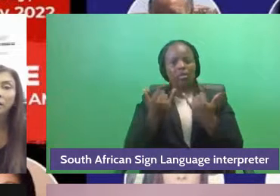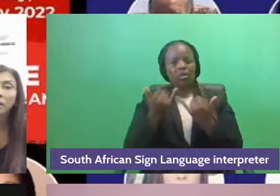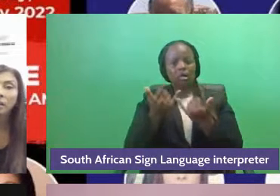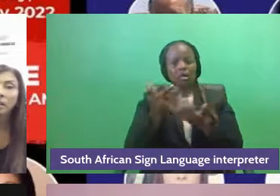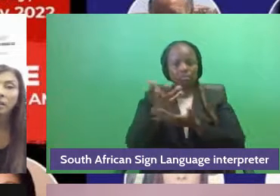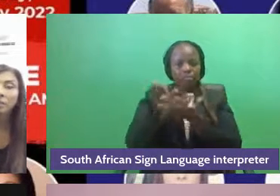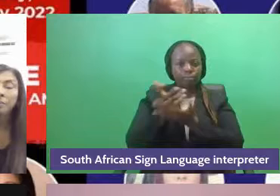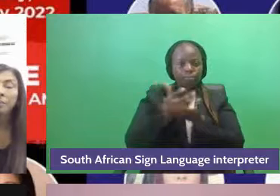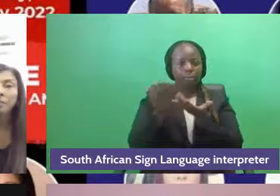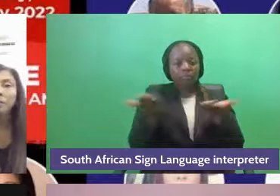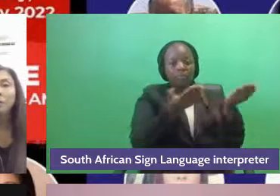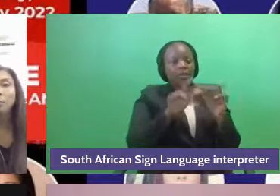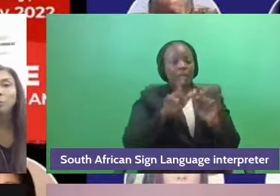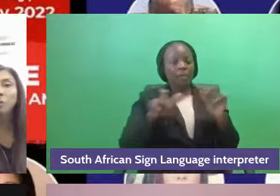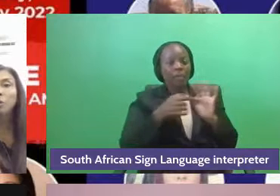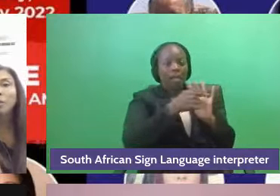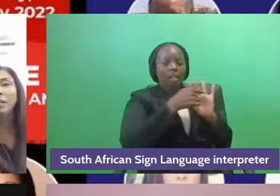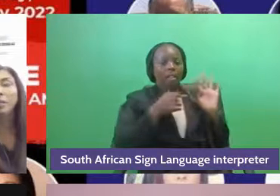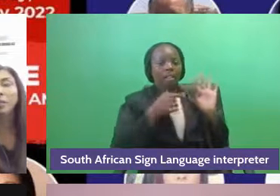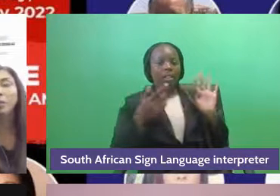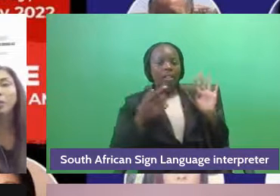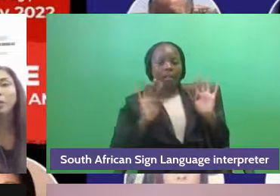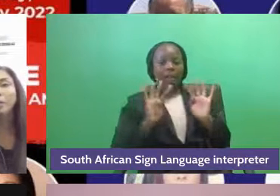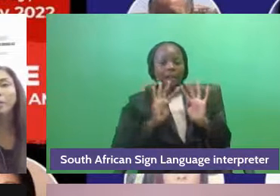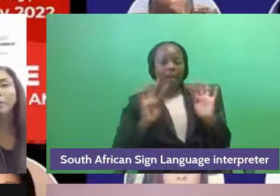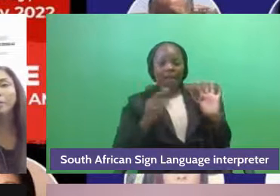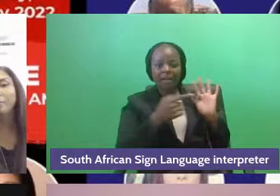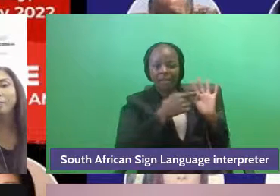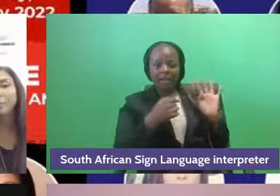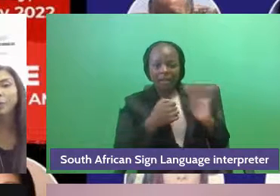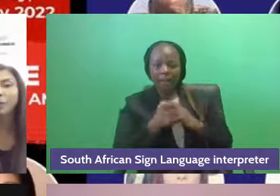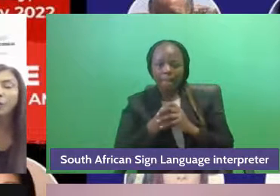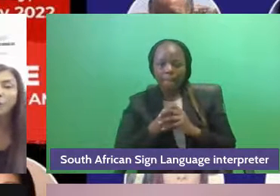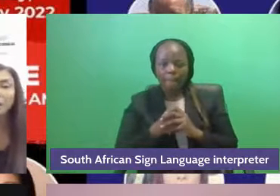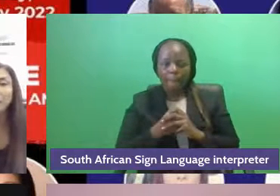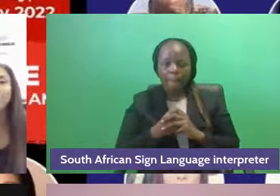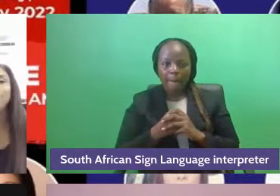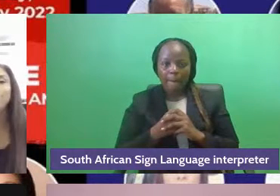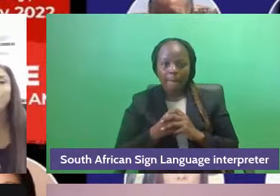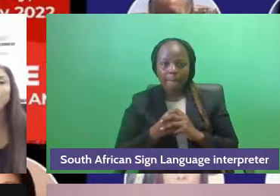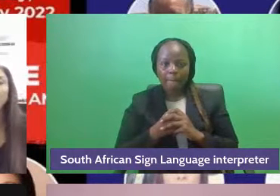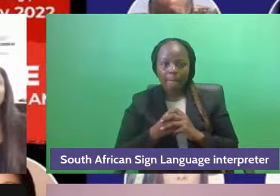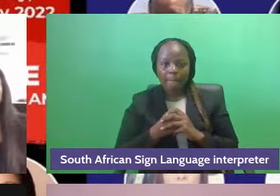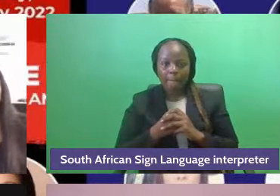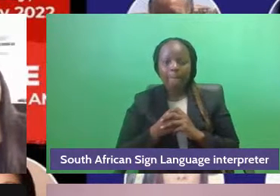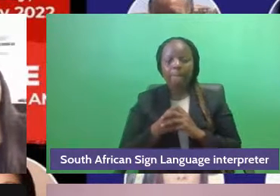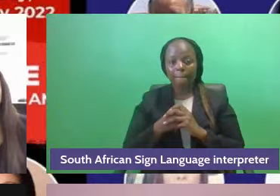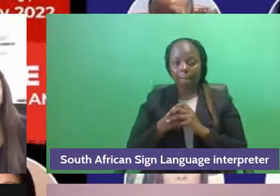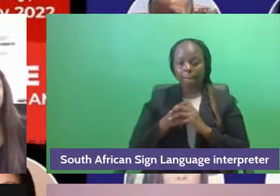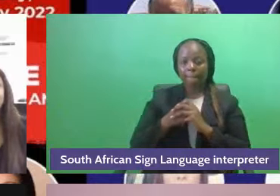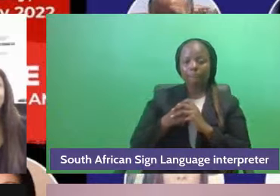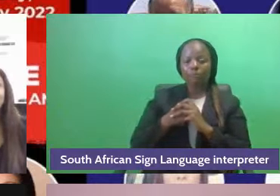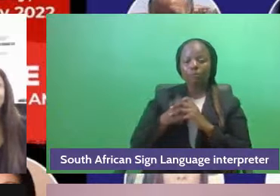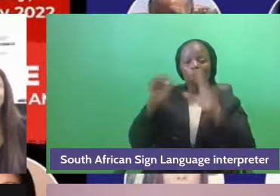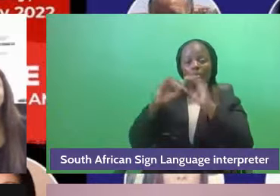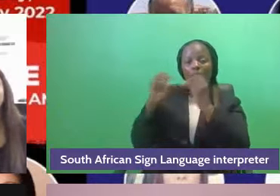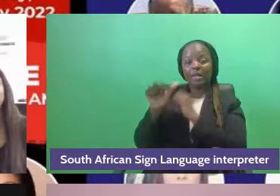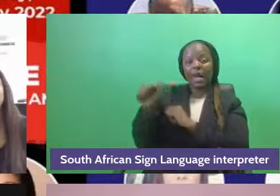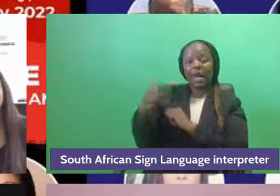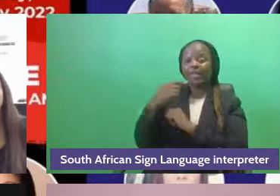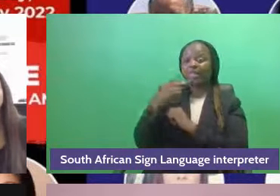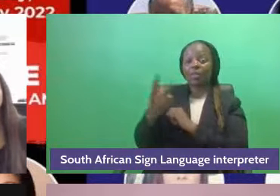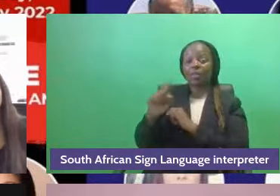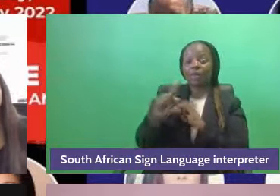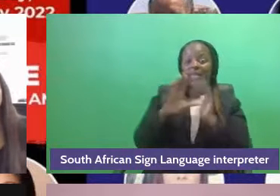So over to you, panelists. Maud, I know Wait, one wait, of wait, the wait. Oh, you put it. one Okay. of the organizations spoke about, disability and